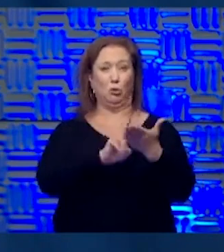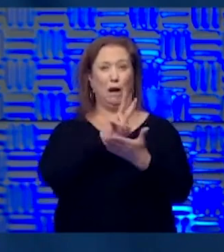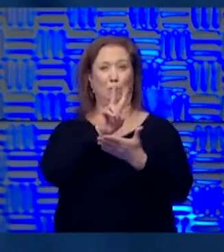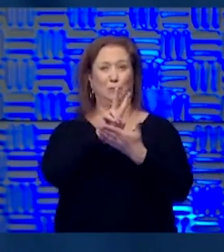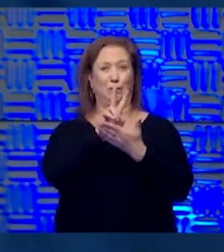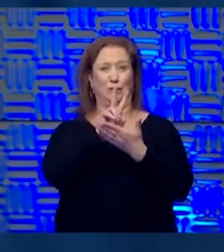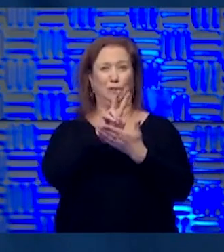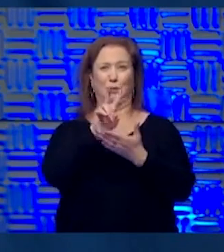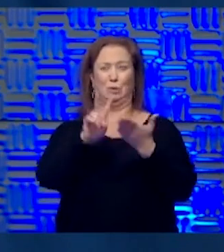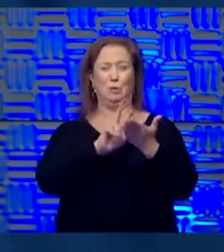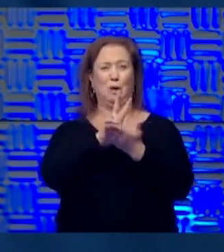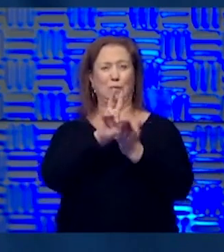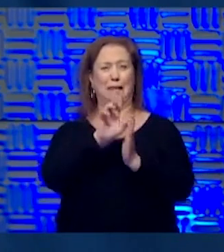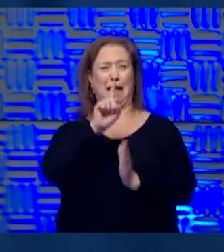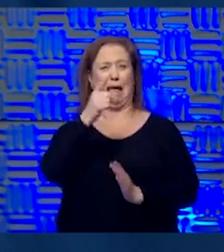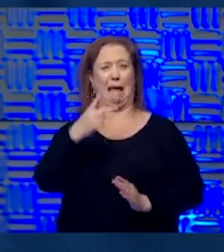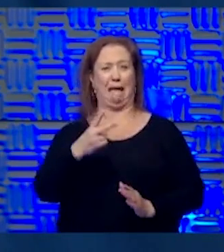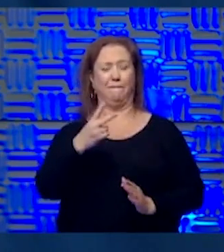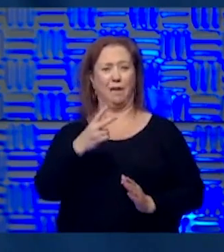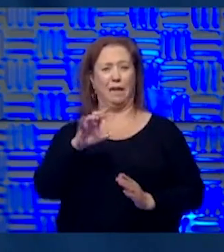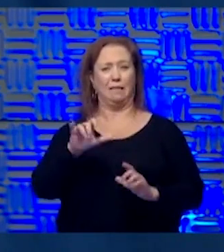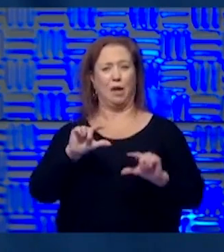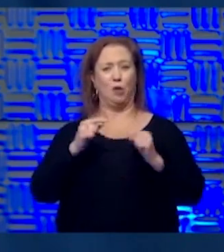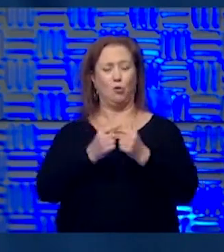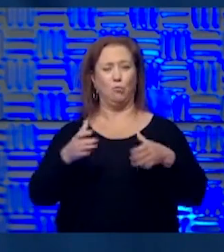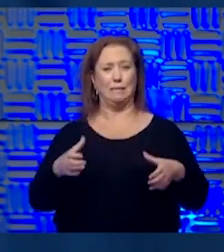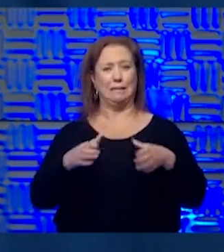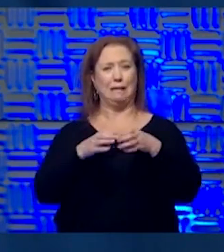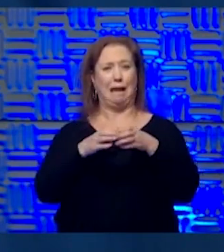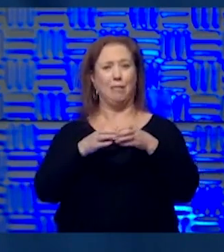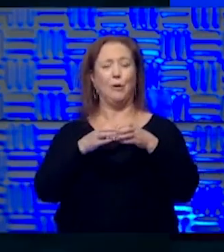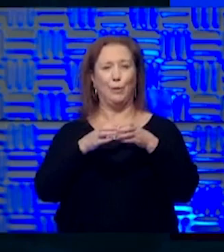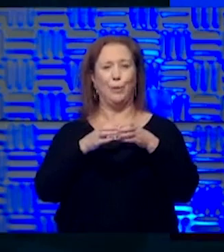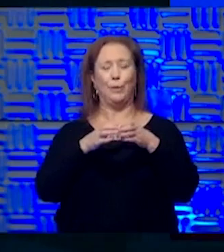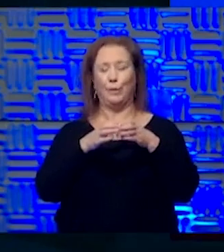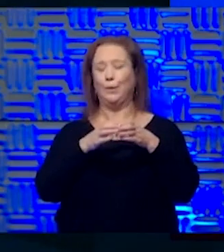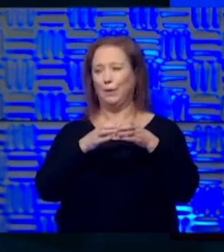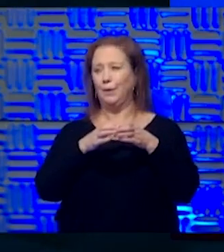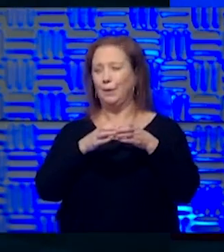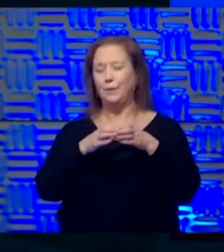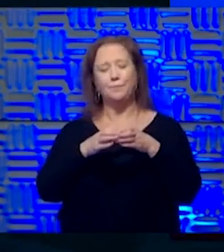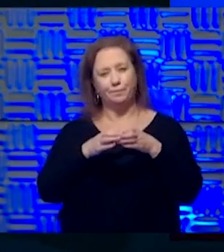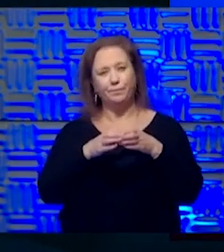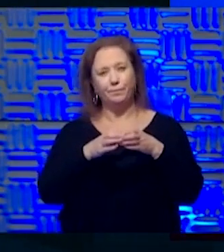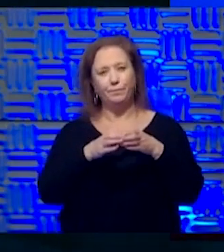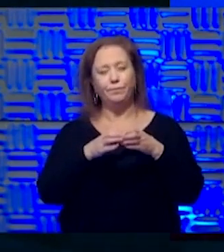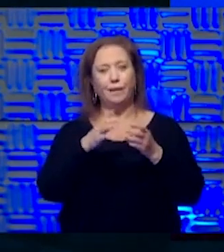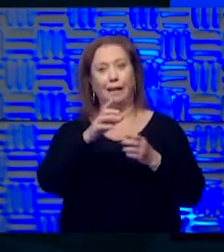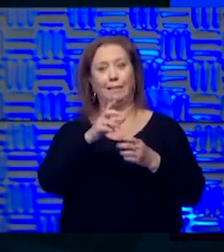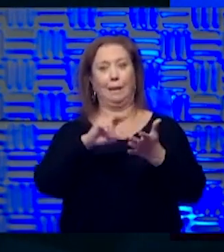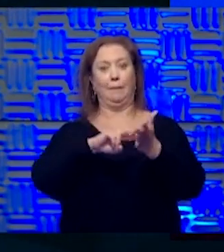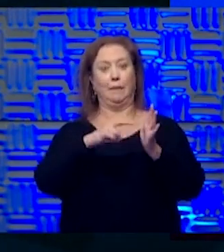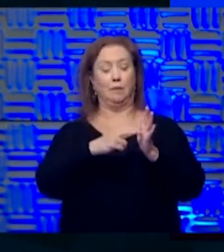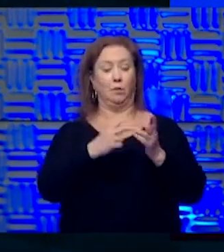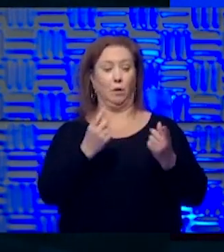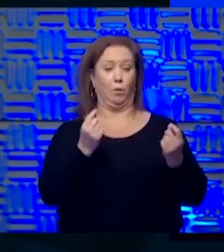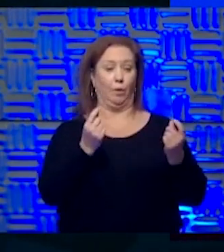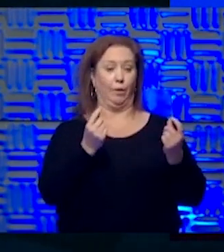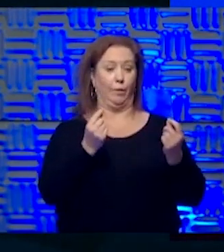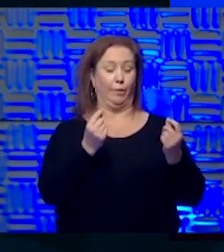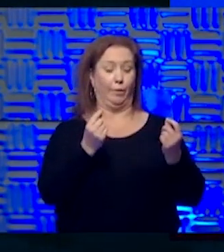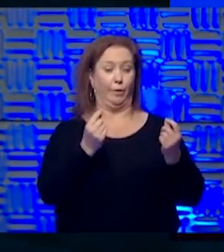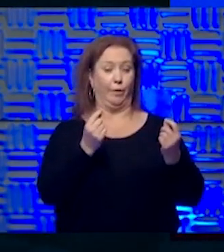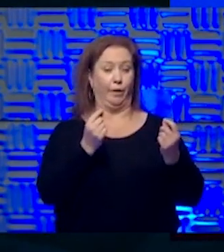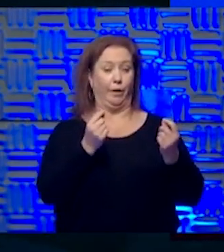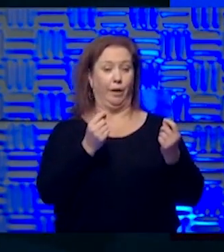it was like 2.5 hours that group was together. So absolutely. You translate that into, okay, what am I going to do at